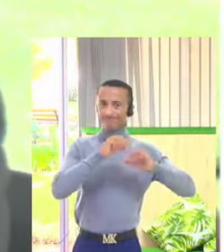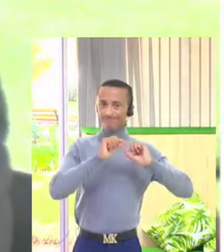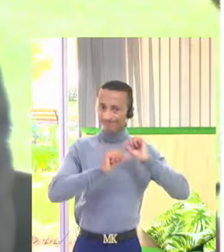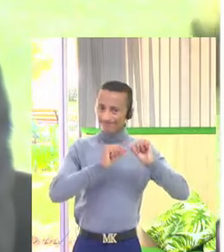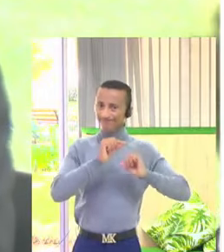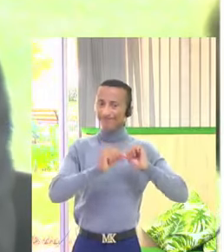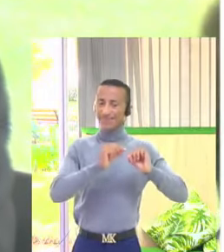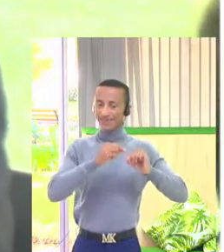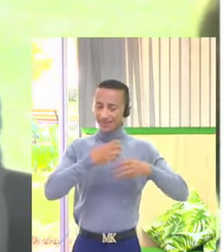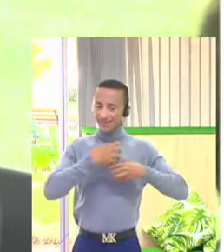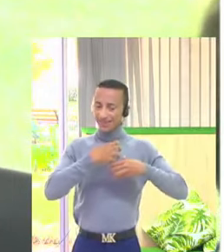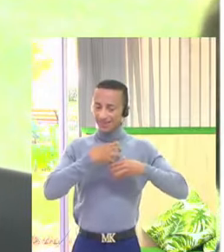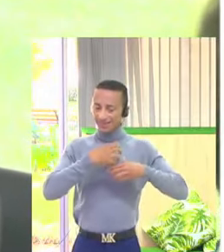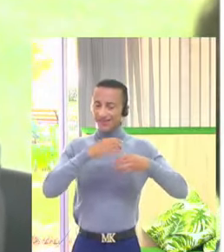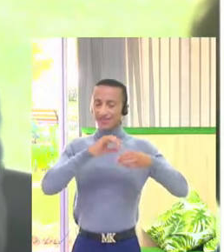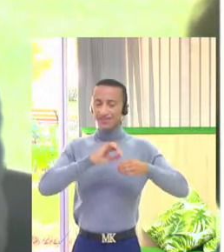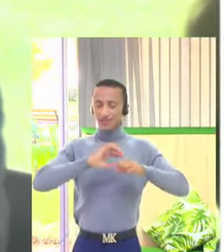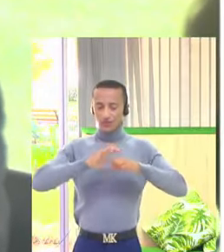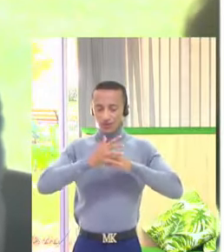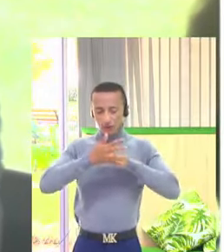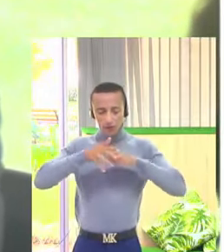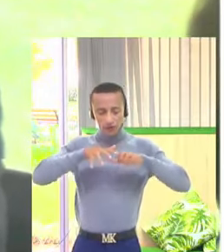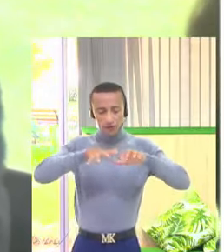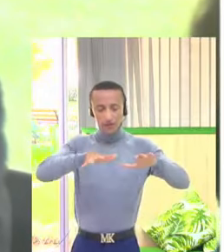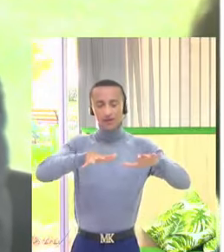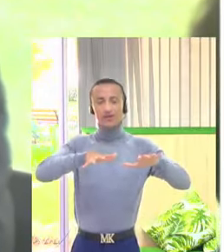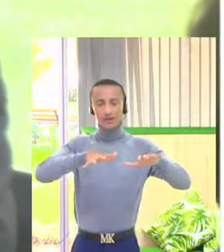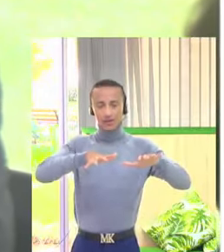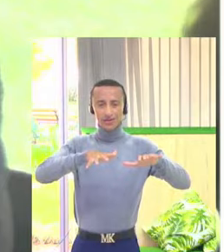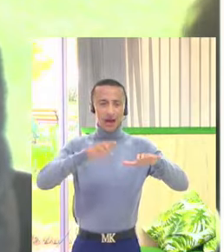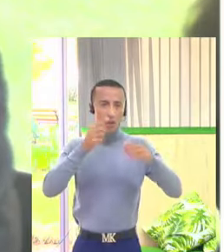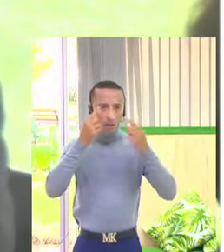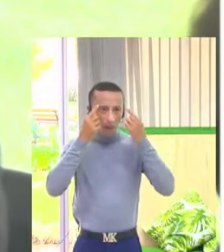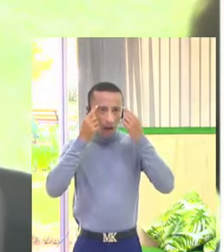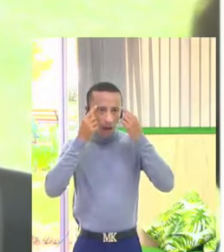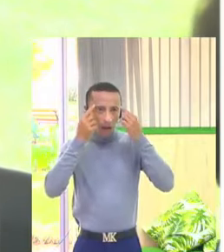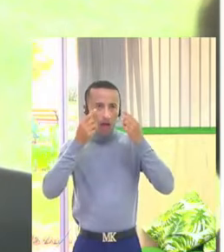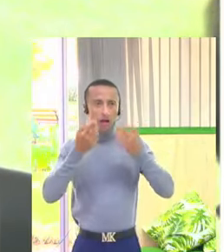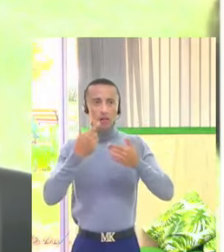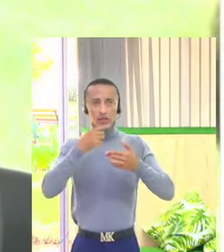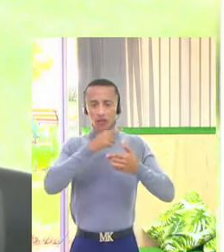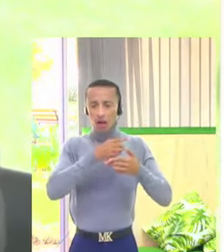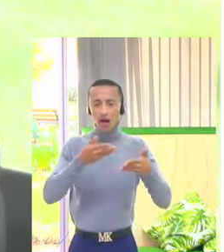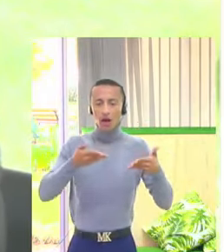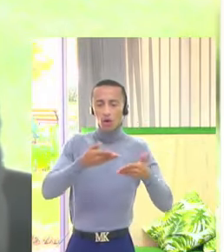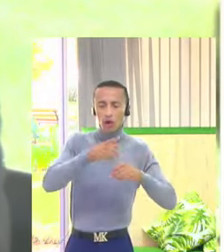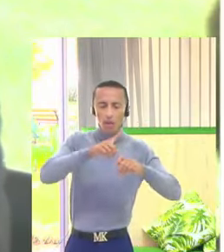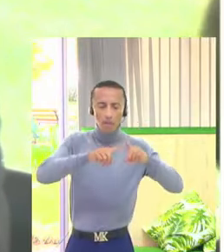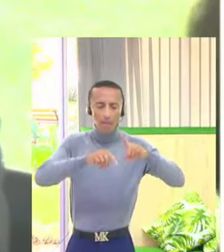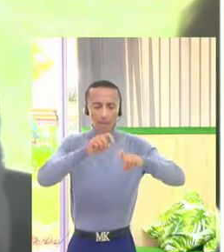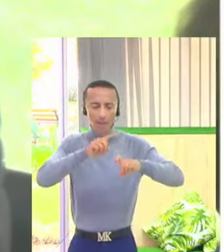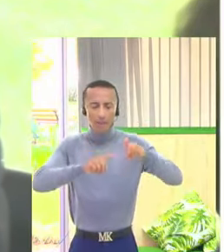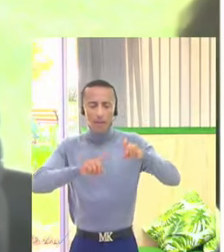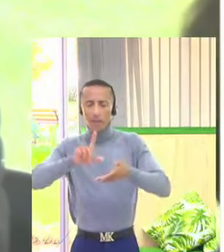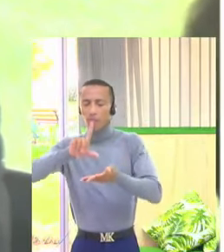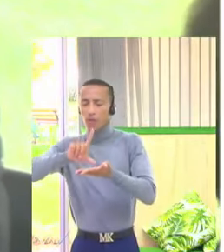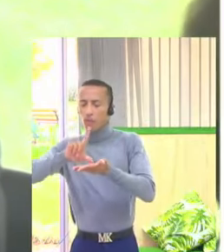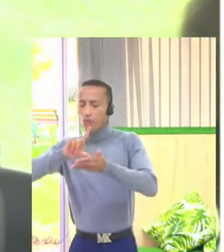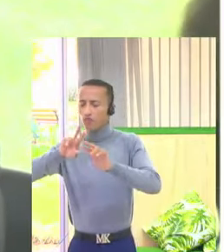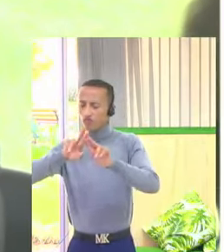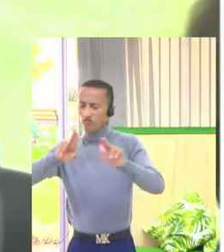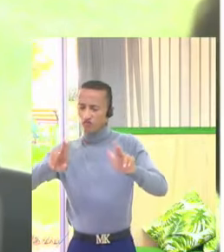get supplies at our stores, because, you know, even if manufacturing has gone all over the world, it would be, you know, it'd be easy